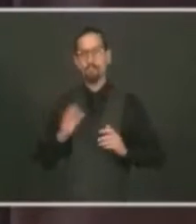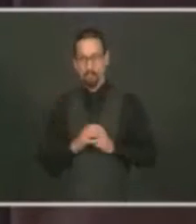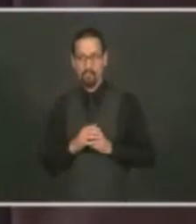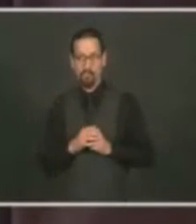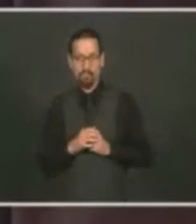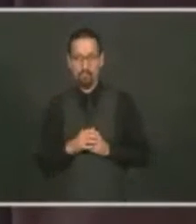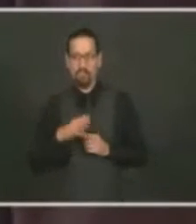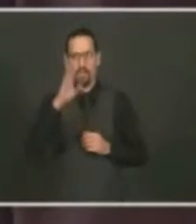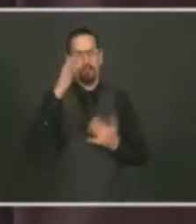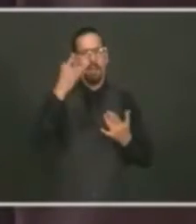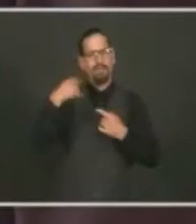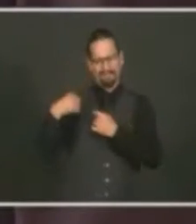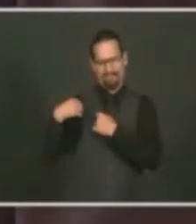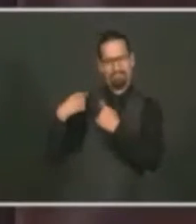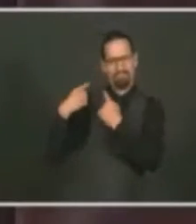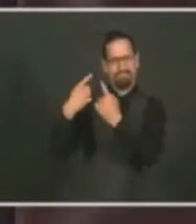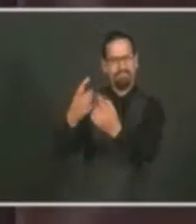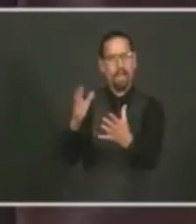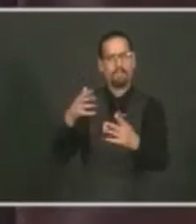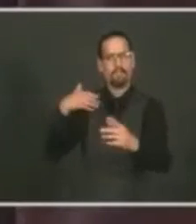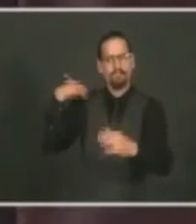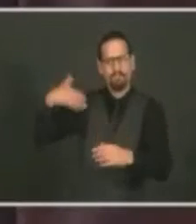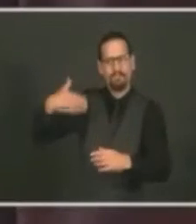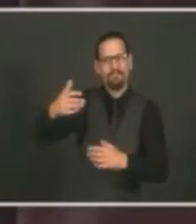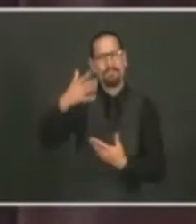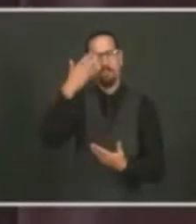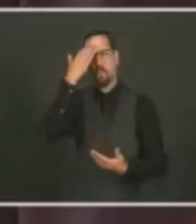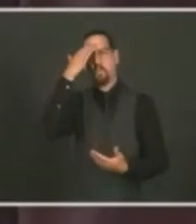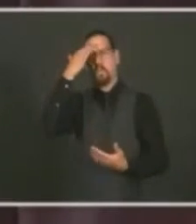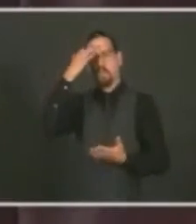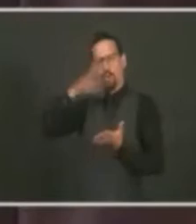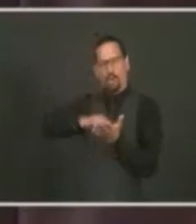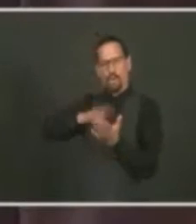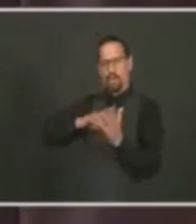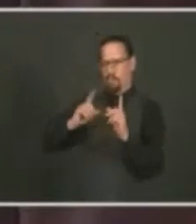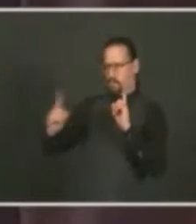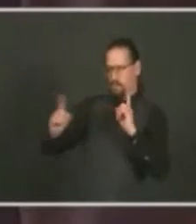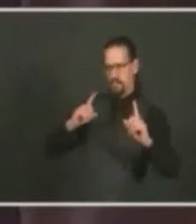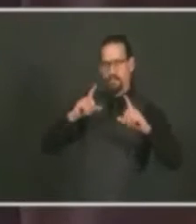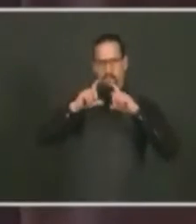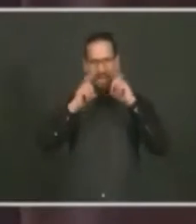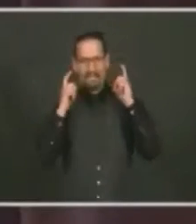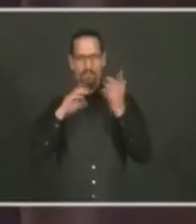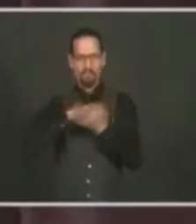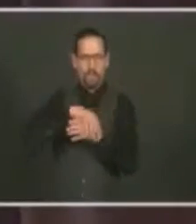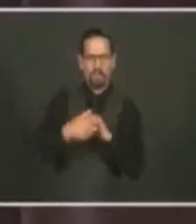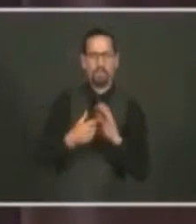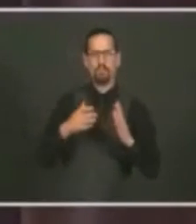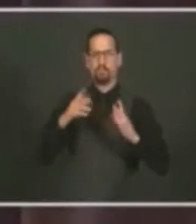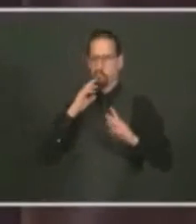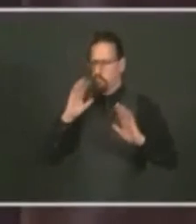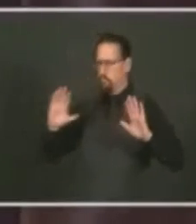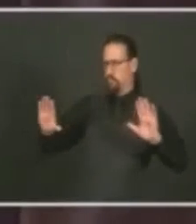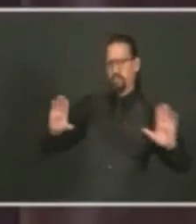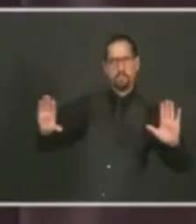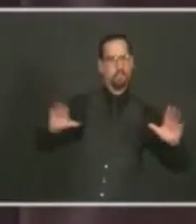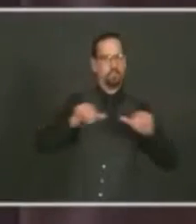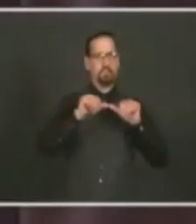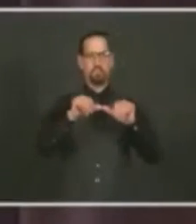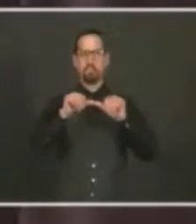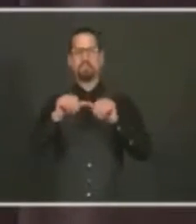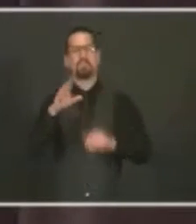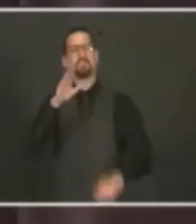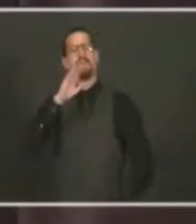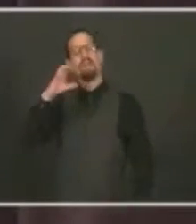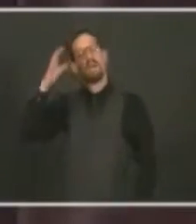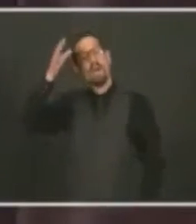keep ourselves safe. So follow the rules, use your common sense, but go ahead, get your costumes ready,